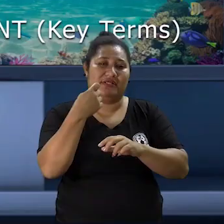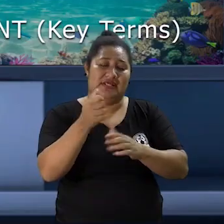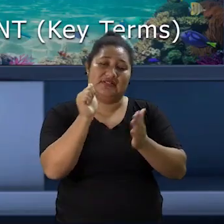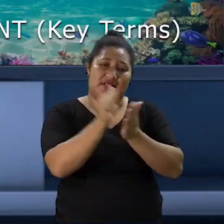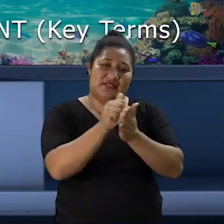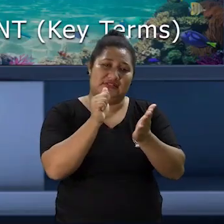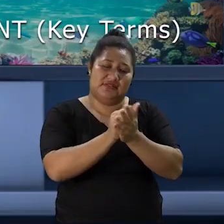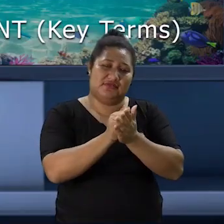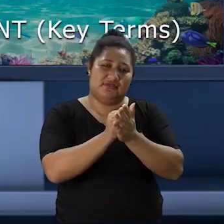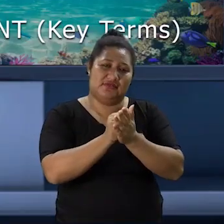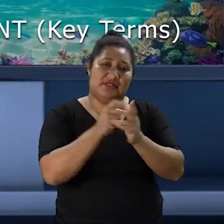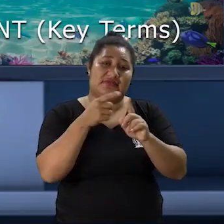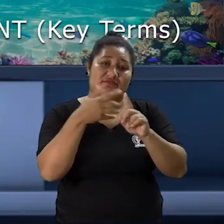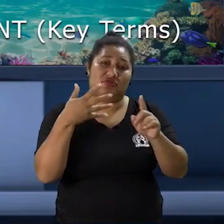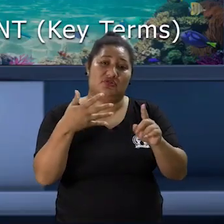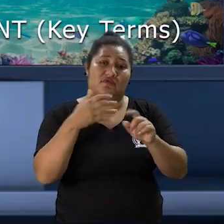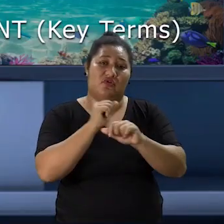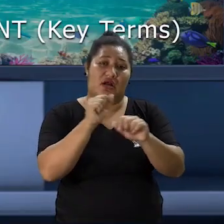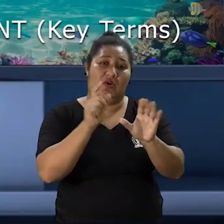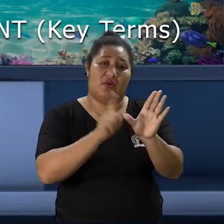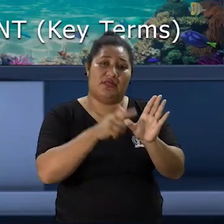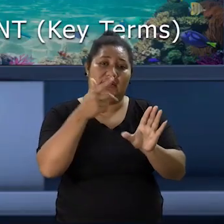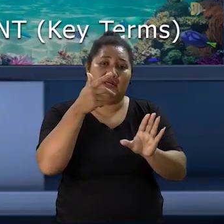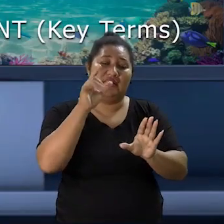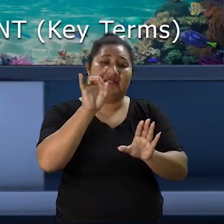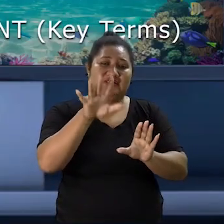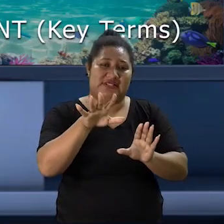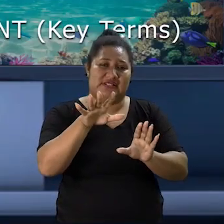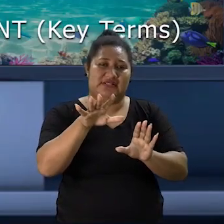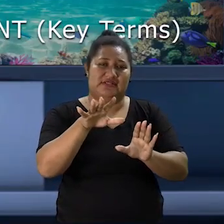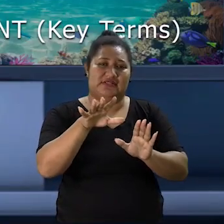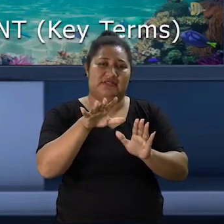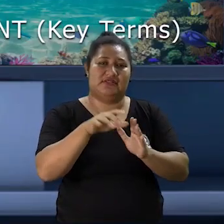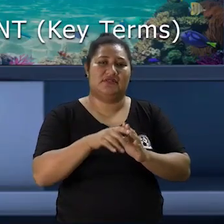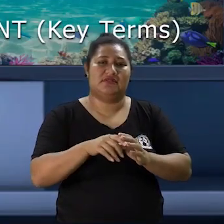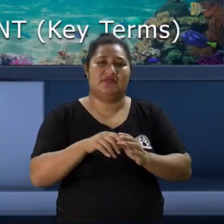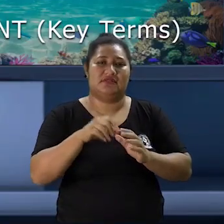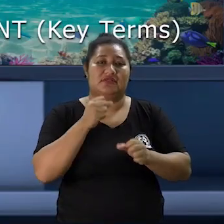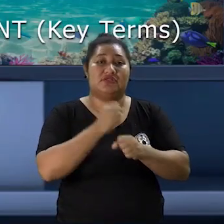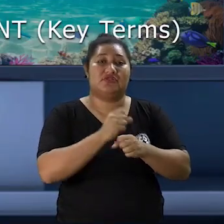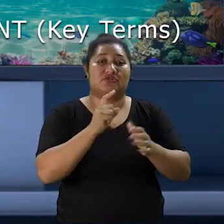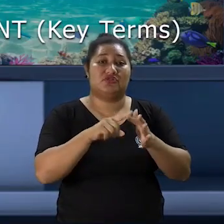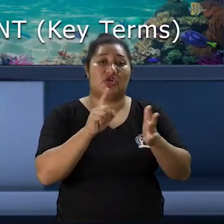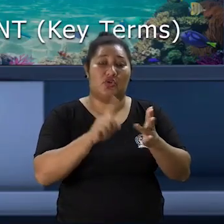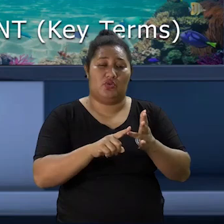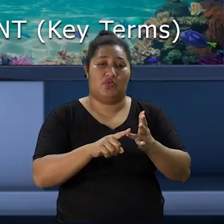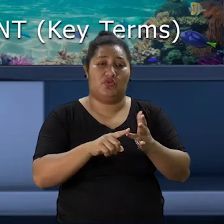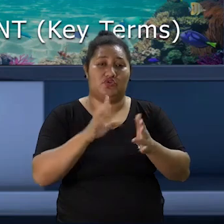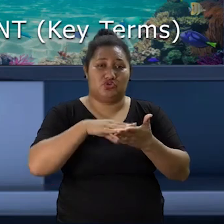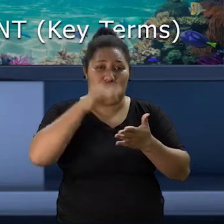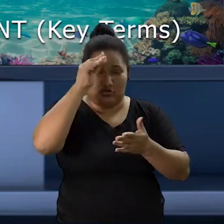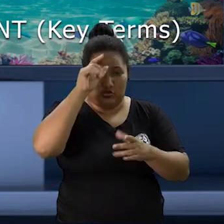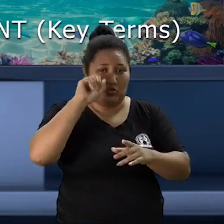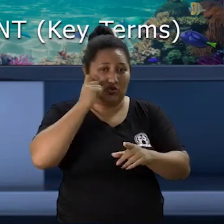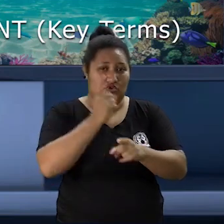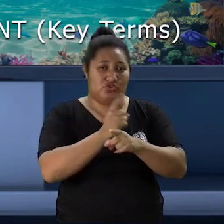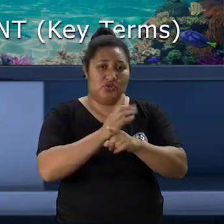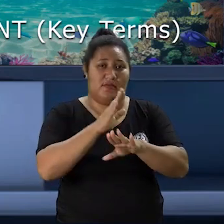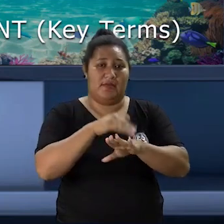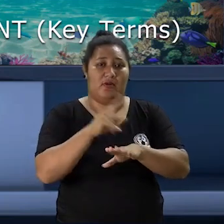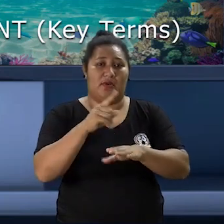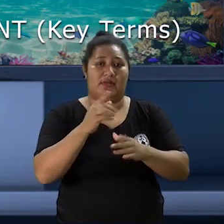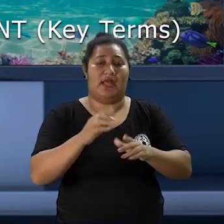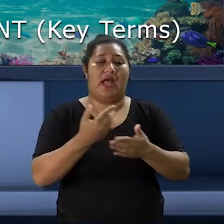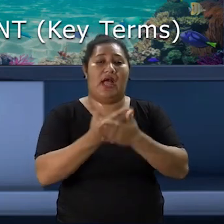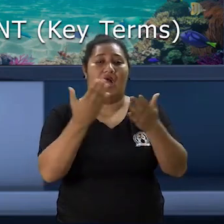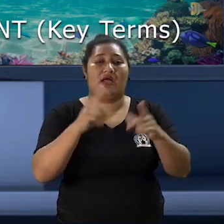lesson, especially for our Year 10 geography students, which we will be talking about how different people